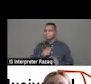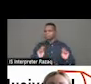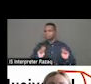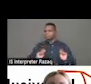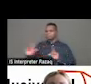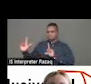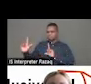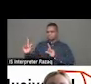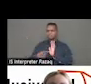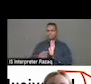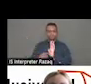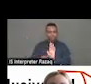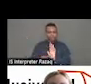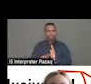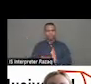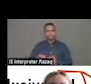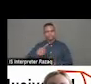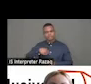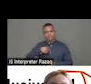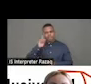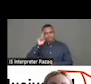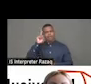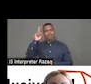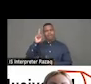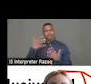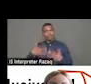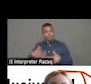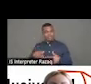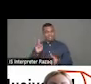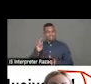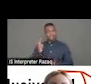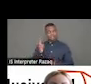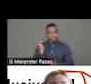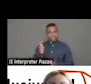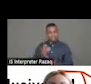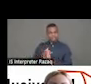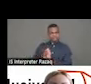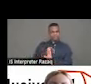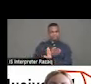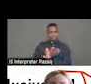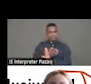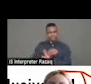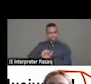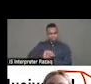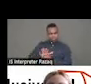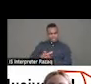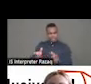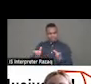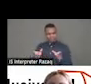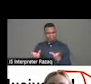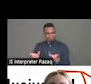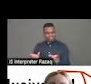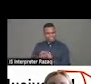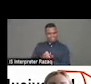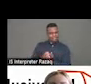COVID-19. For several months, schools were closed, all schools were closed, and